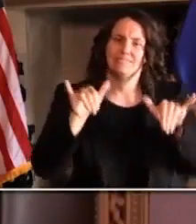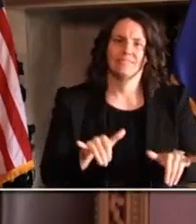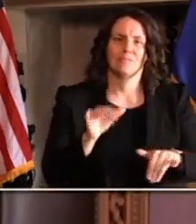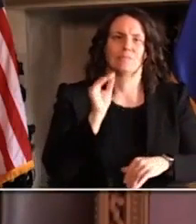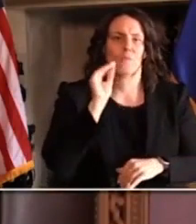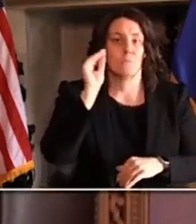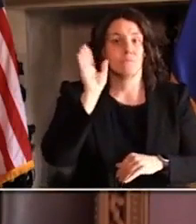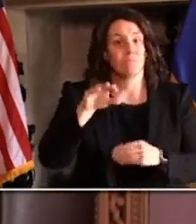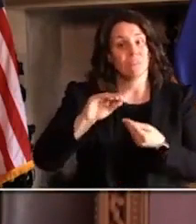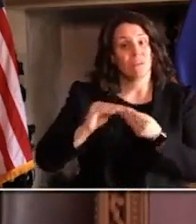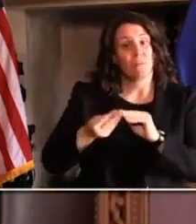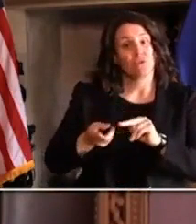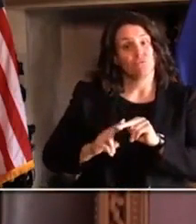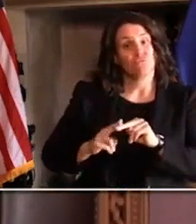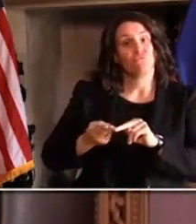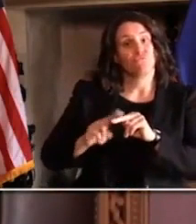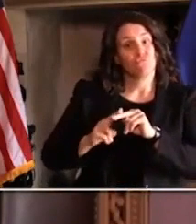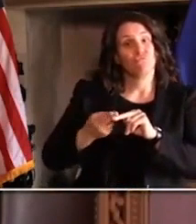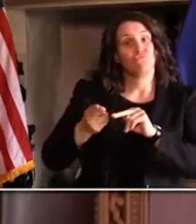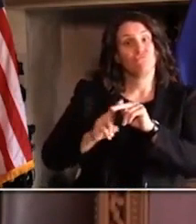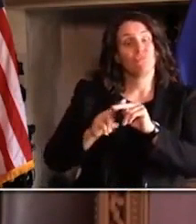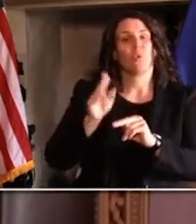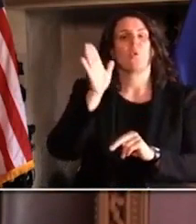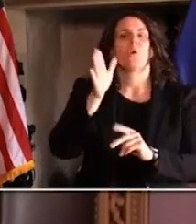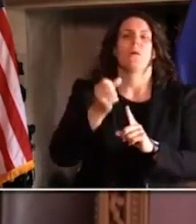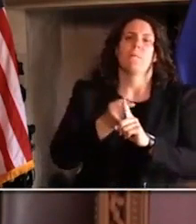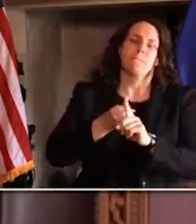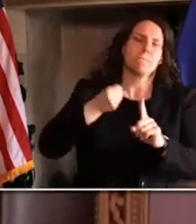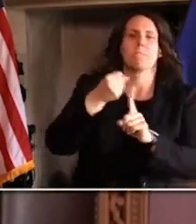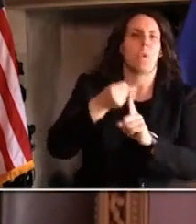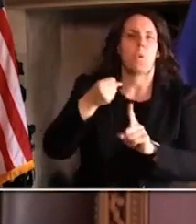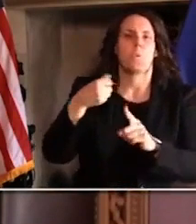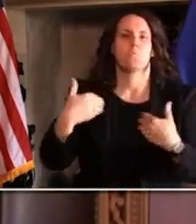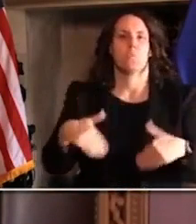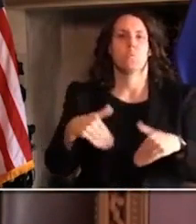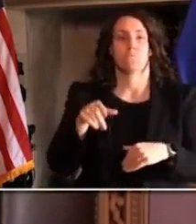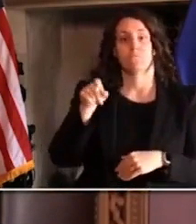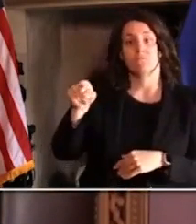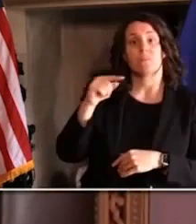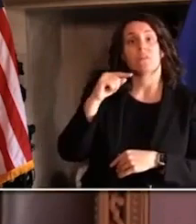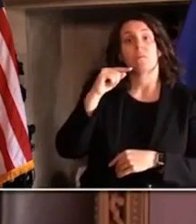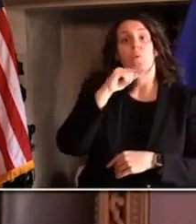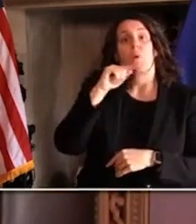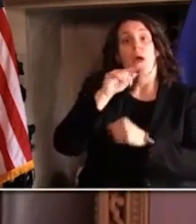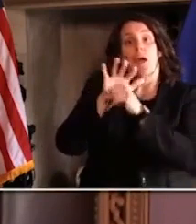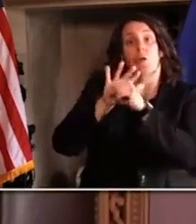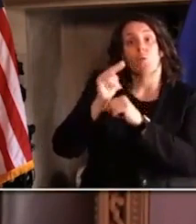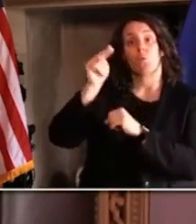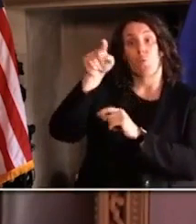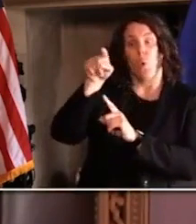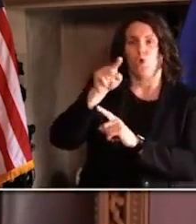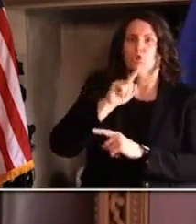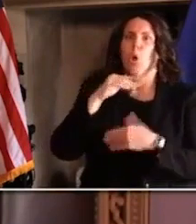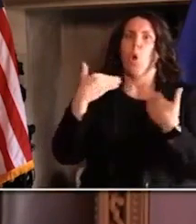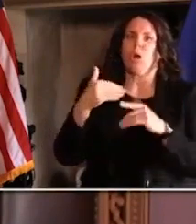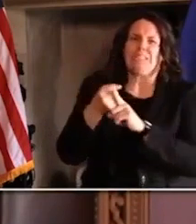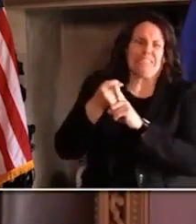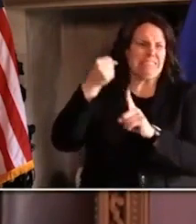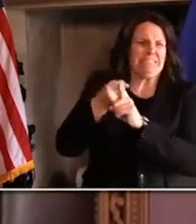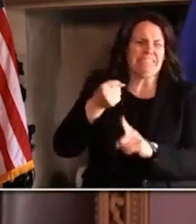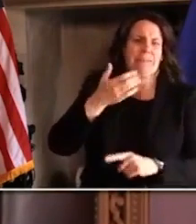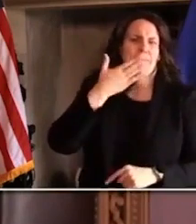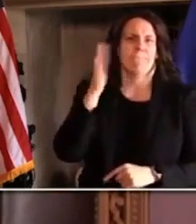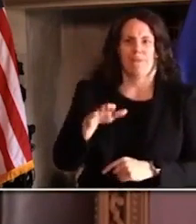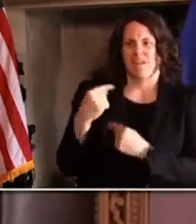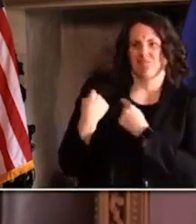We're seeing COVID-19 impact Milwaukee, especially the north side of Milwaukee, in a uniquely bad way. The severity of this